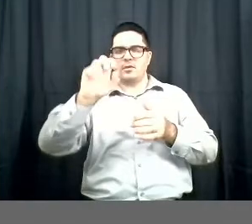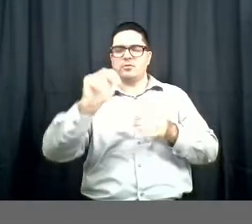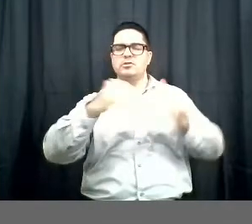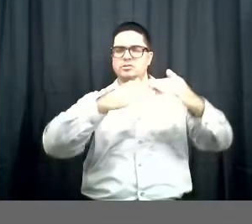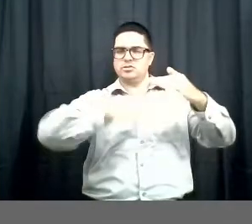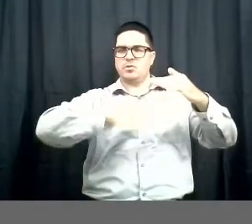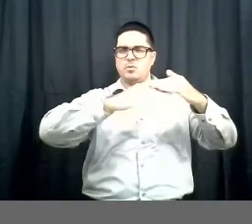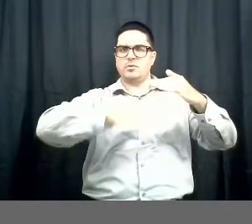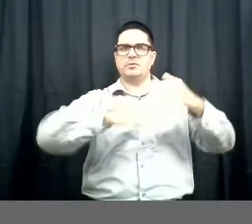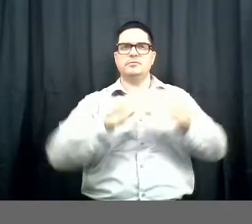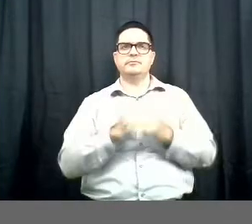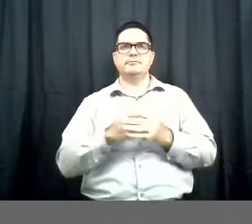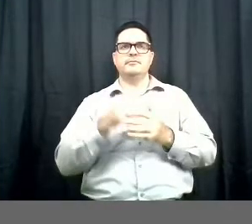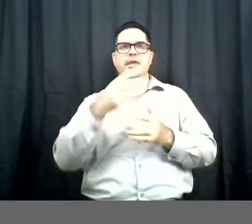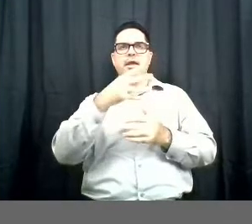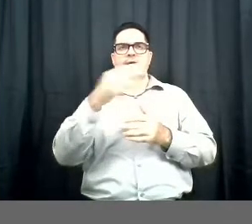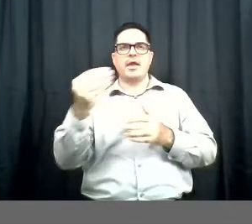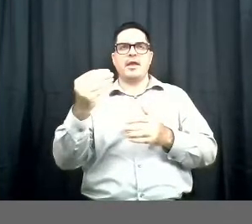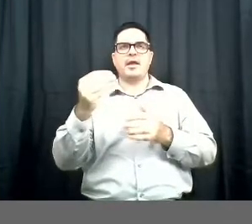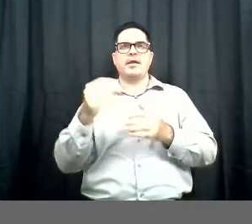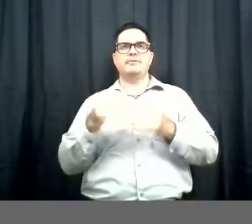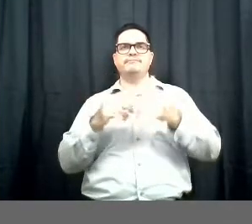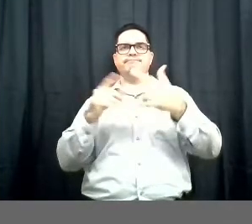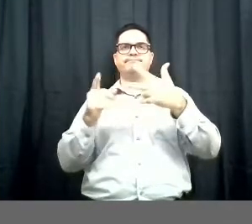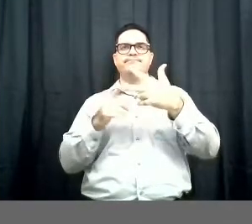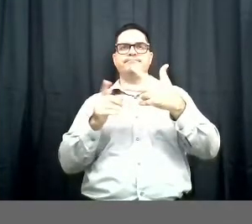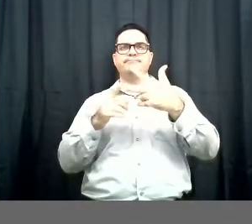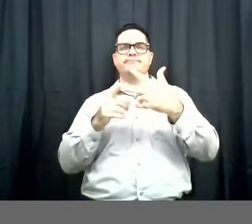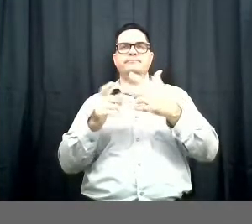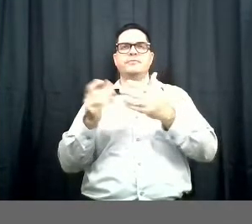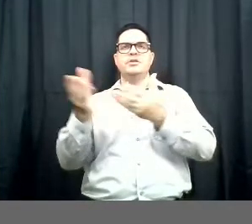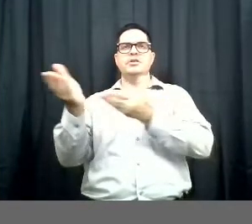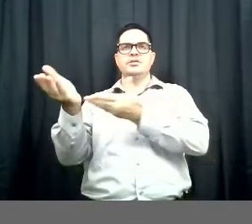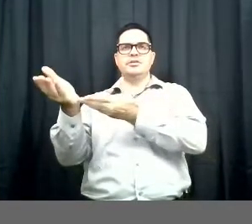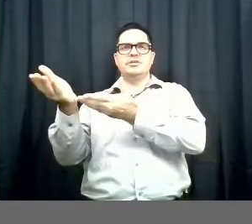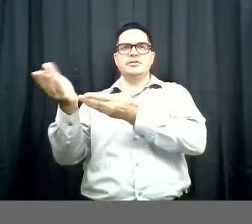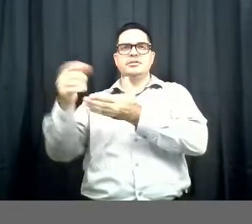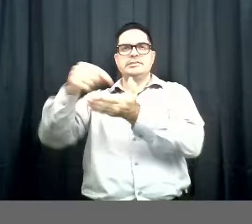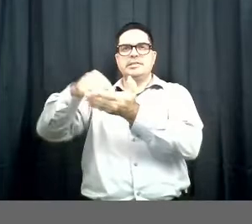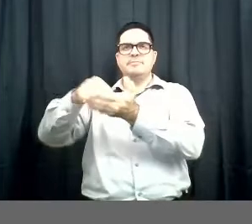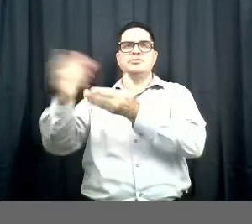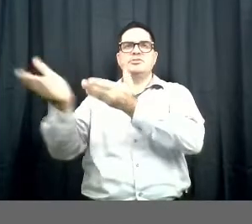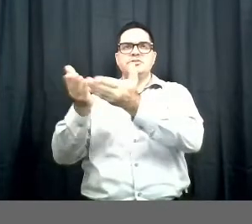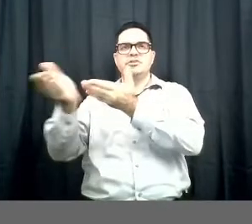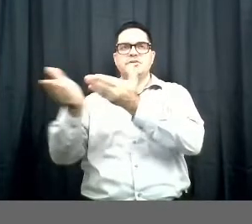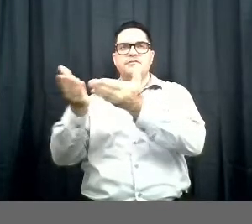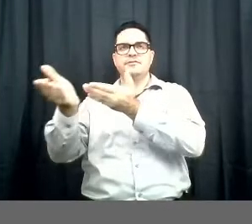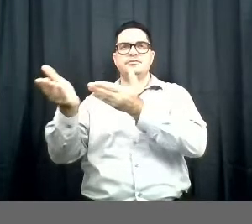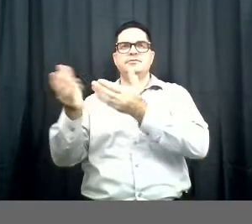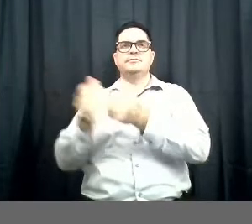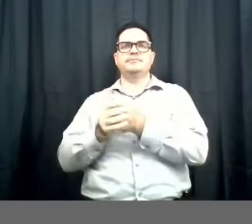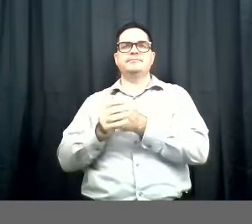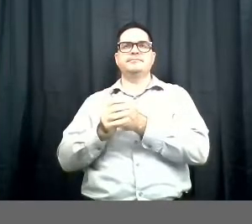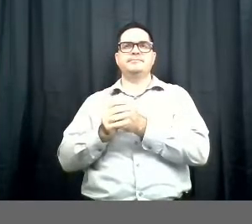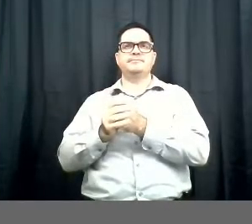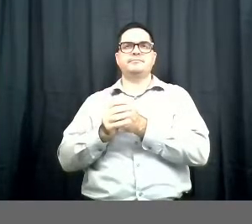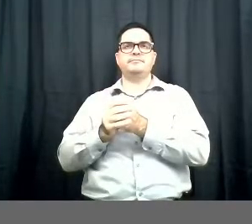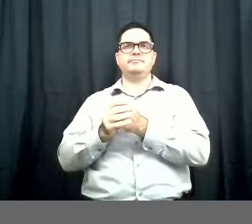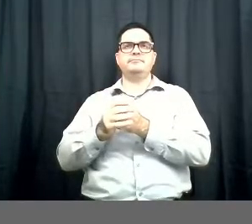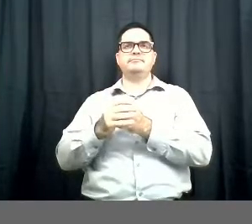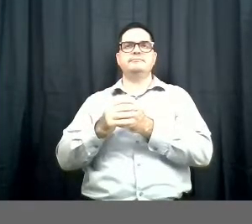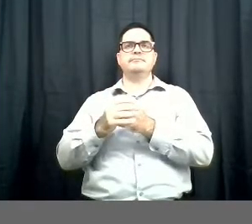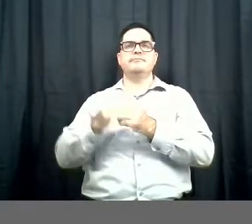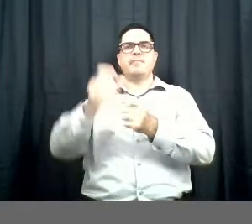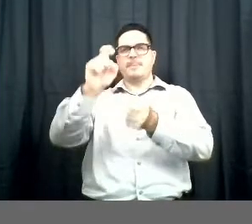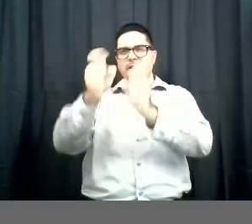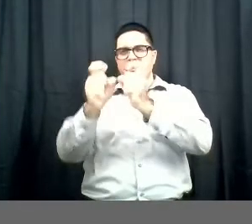two key adjustments. First, maximum annual debt service, inclusive of the restructured COFINA bonds, has been lowered